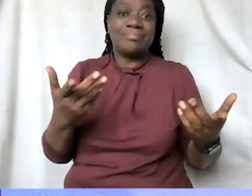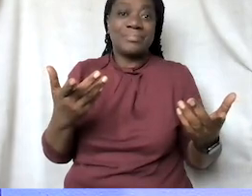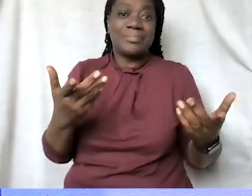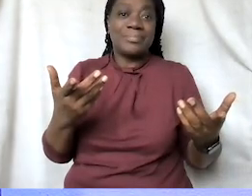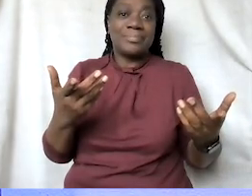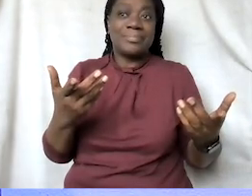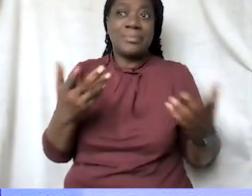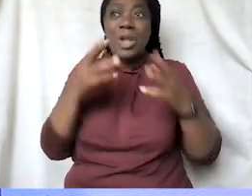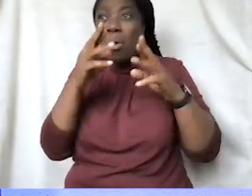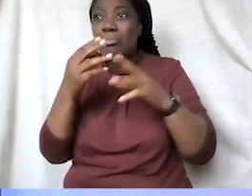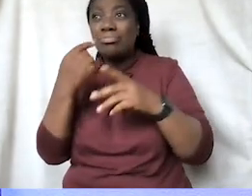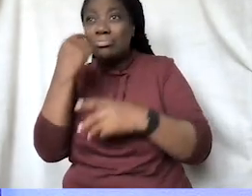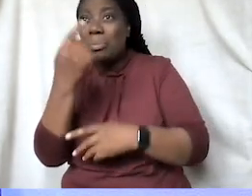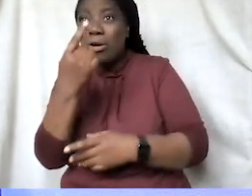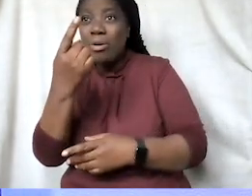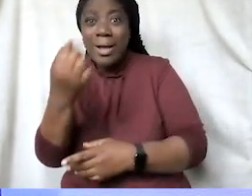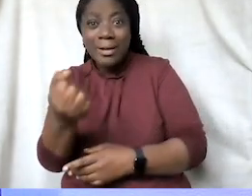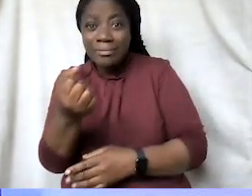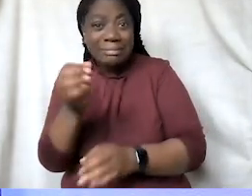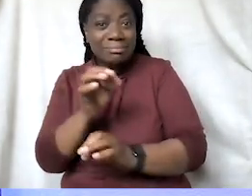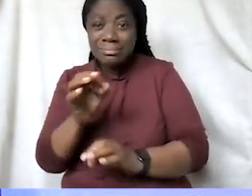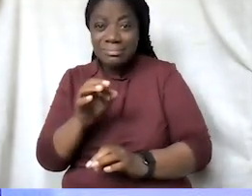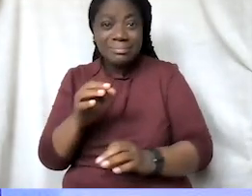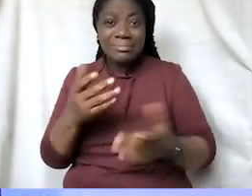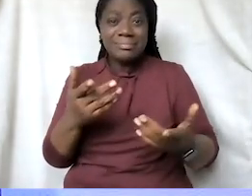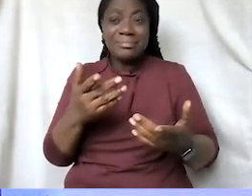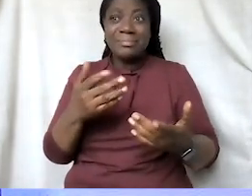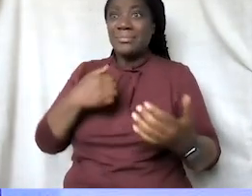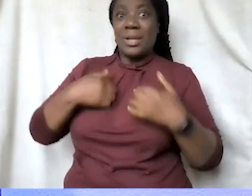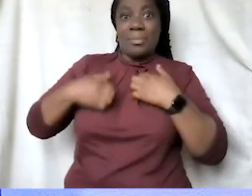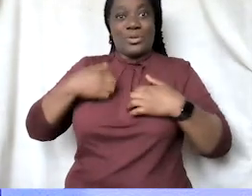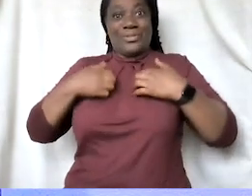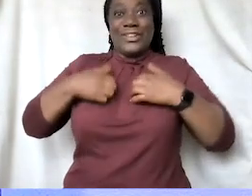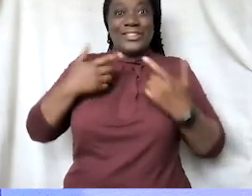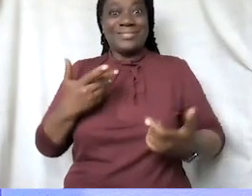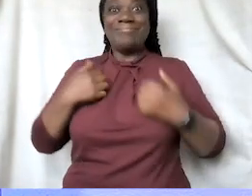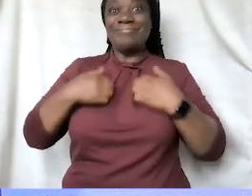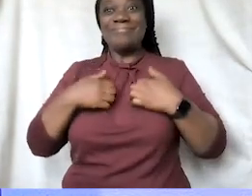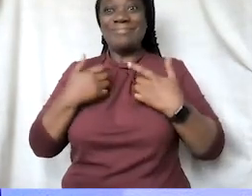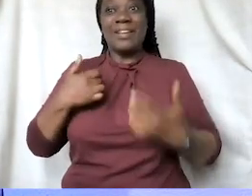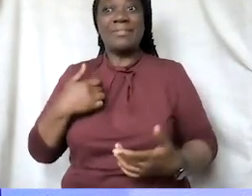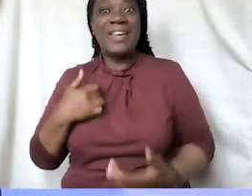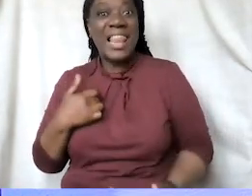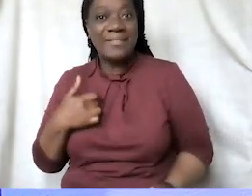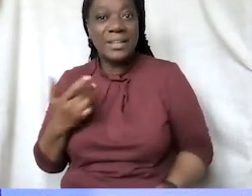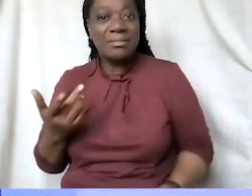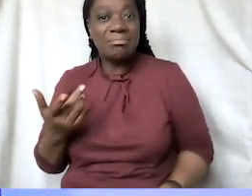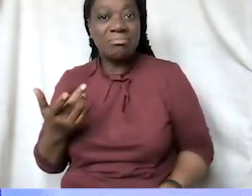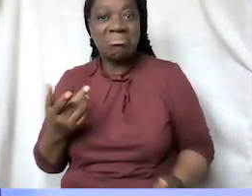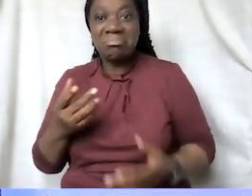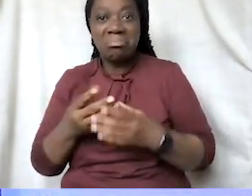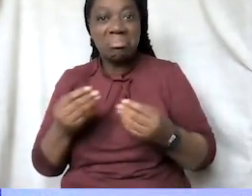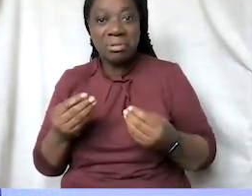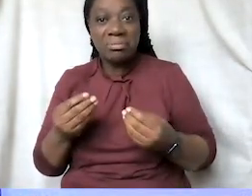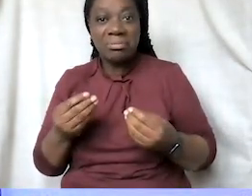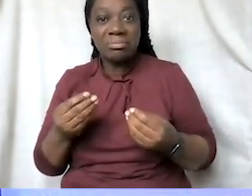Have you no hope for tomorrow? Have you lost your zeal and your motivation for living? Tonight, I